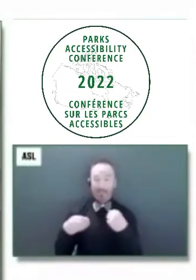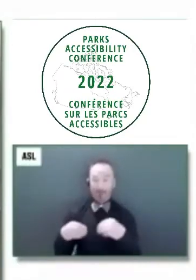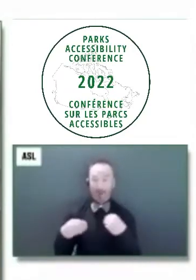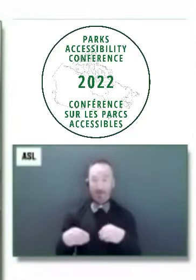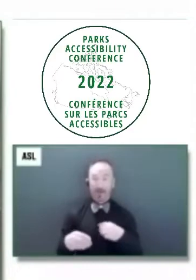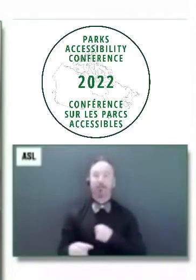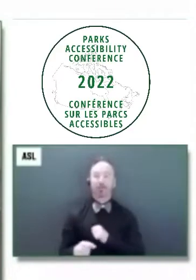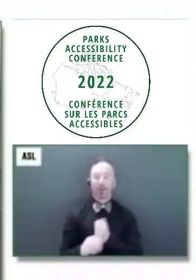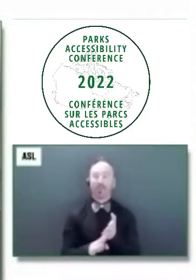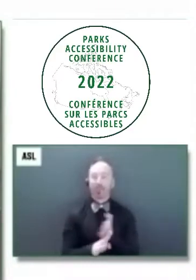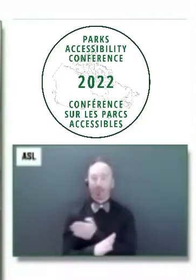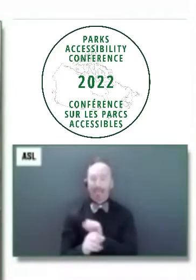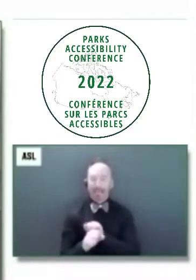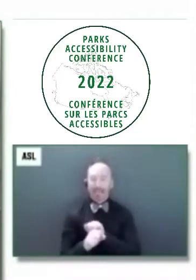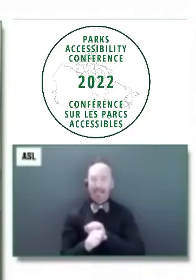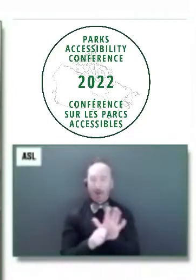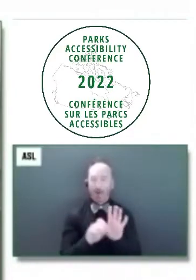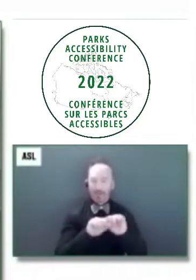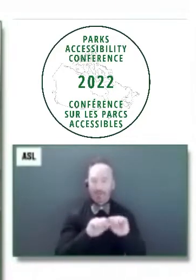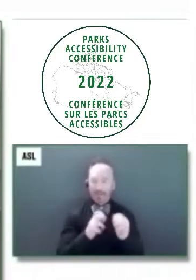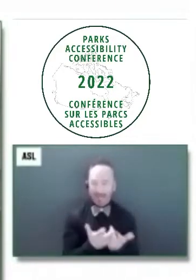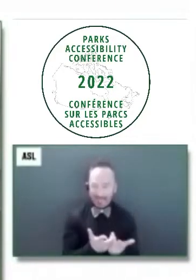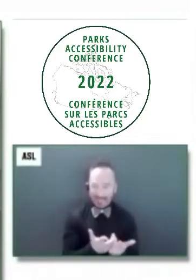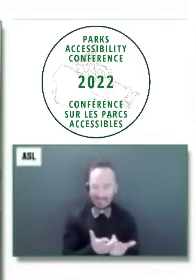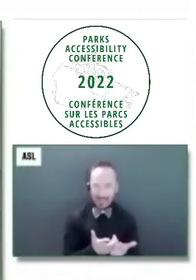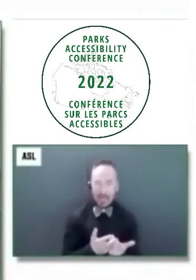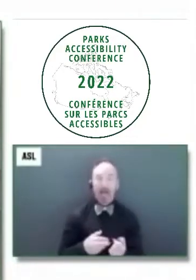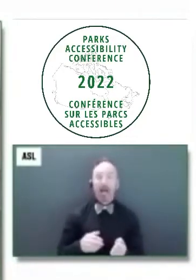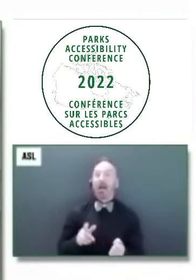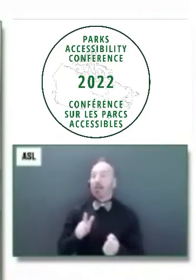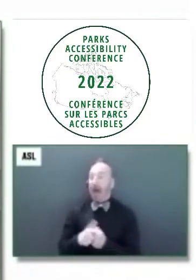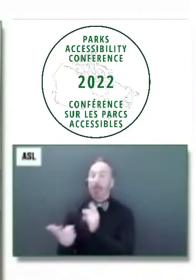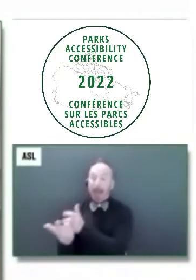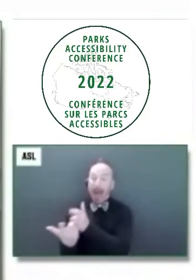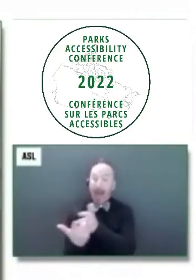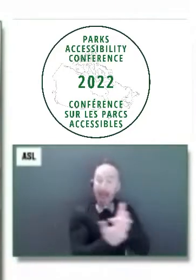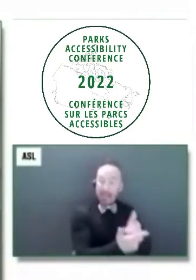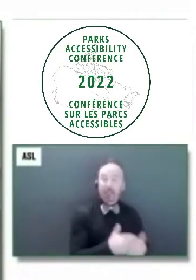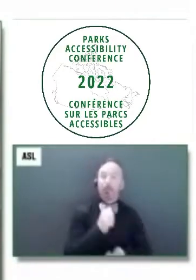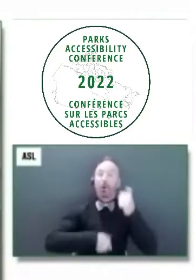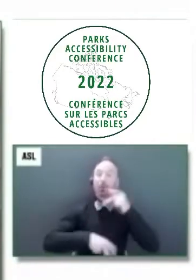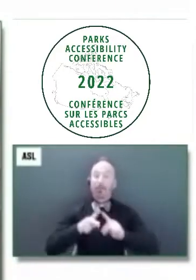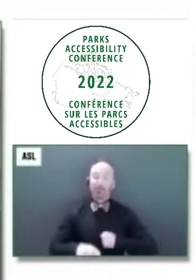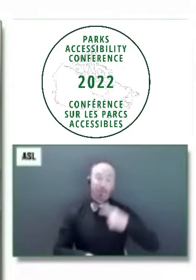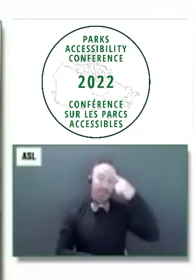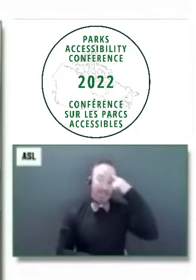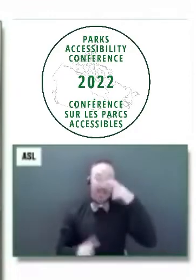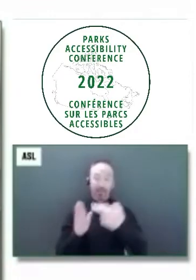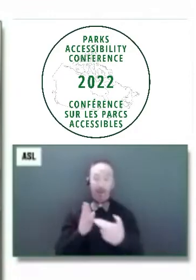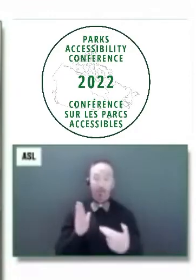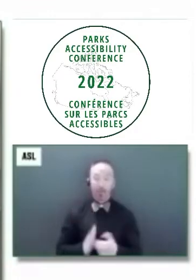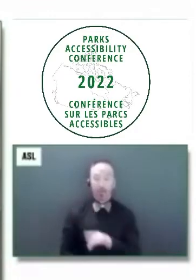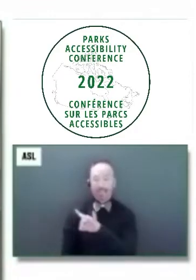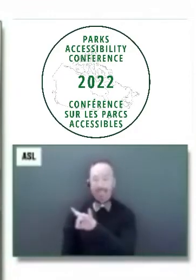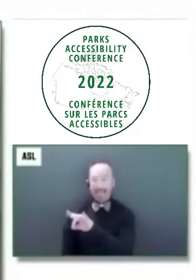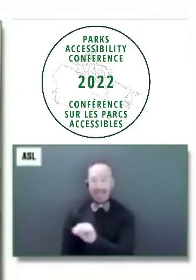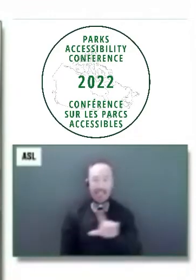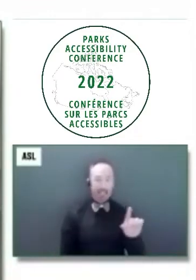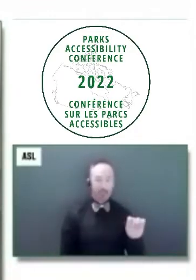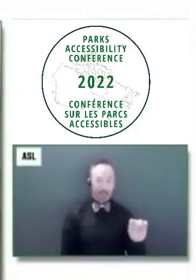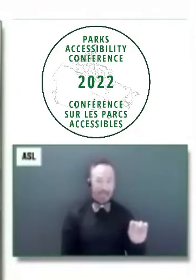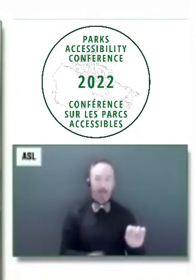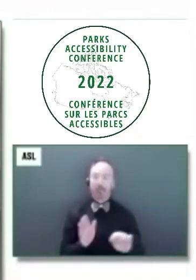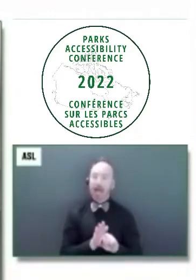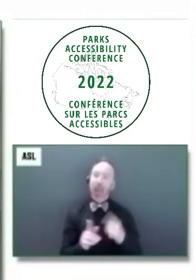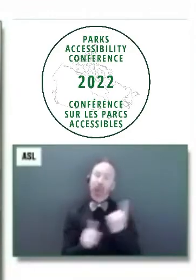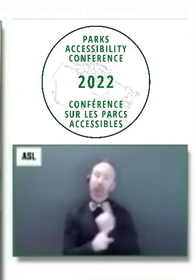gets mistaken for solutions that work for the greatest number with minimum effort. Think the 80-20 rule, which depends on a logical and statistical fallacy, that